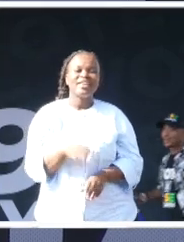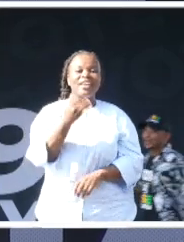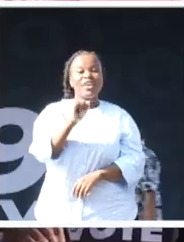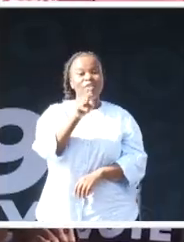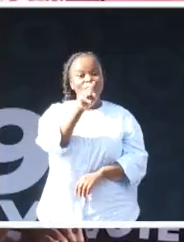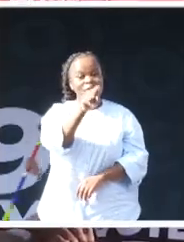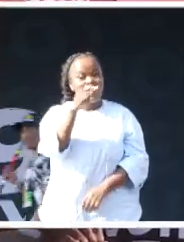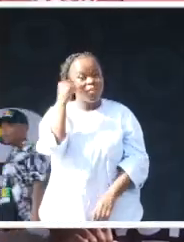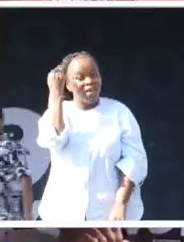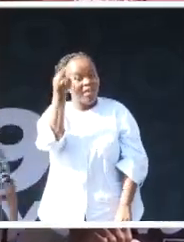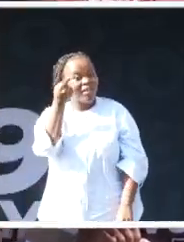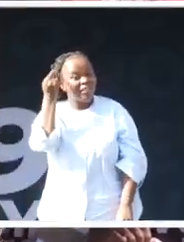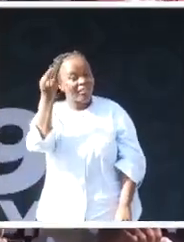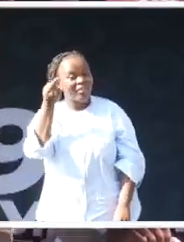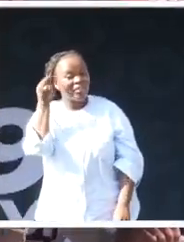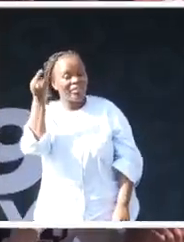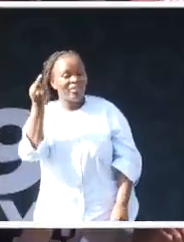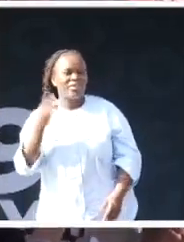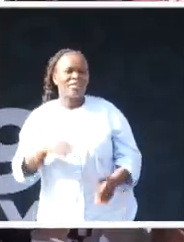Awatsenwa.